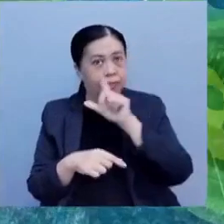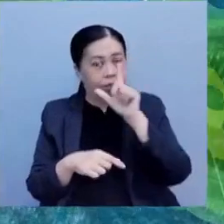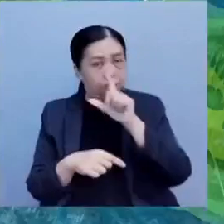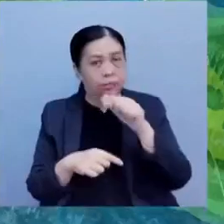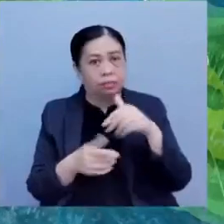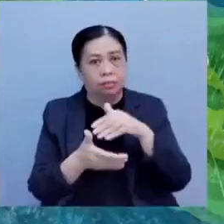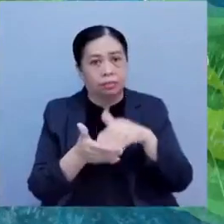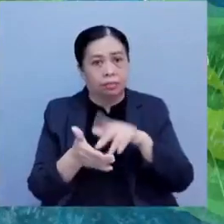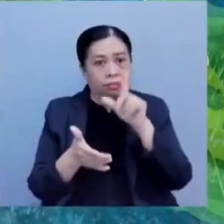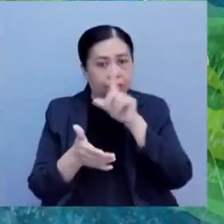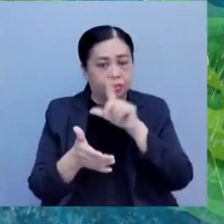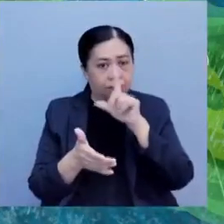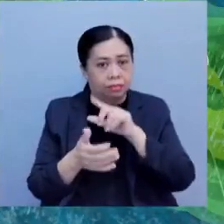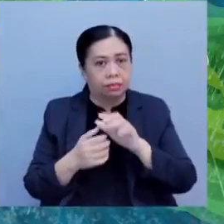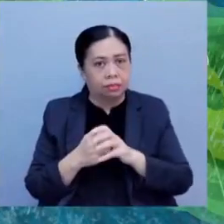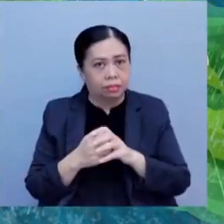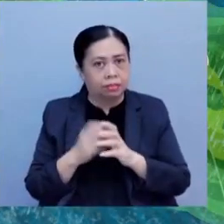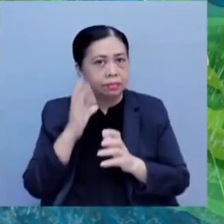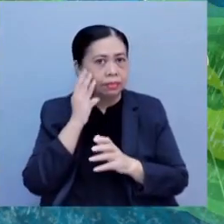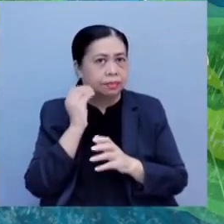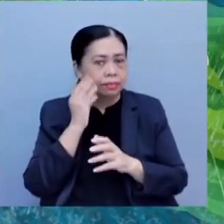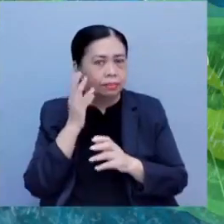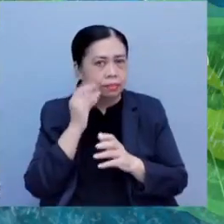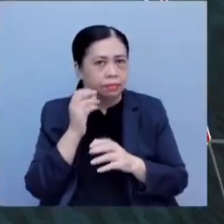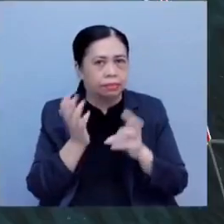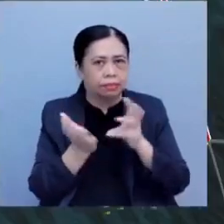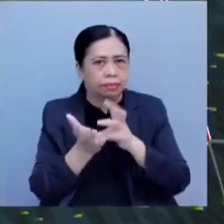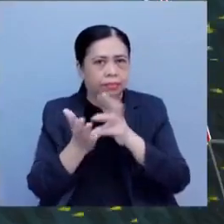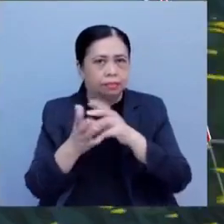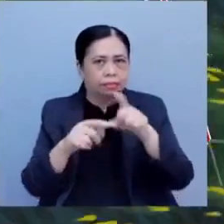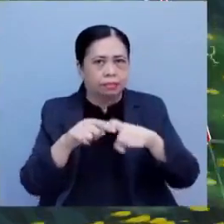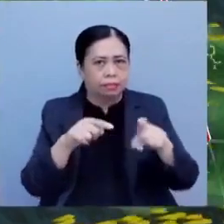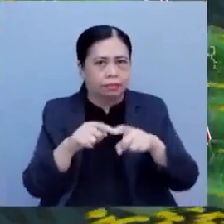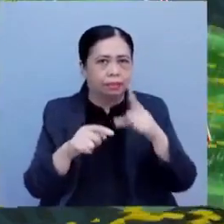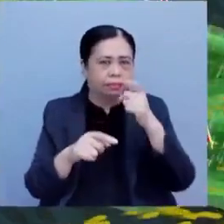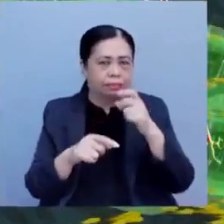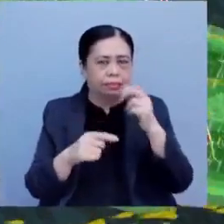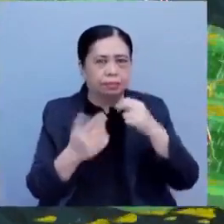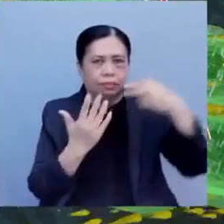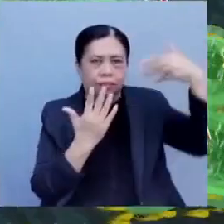be experiencing isolated light rays due to northeast